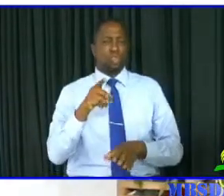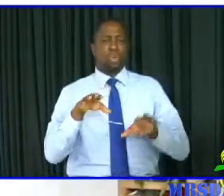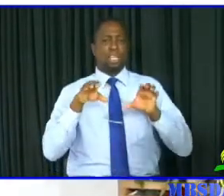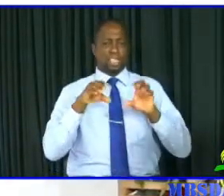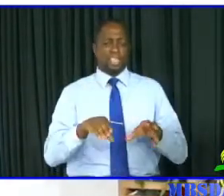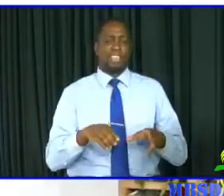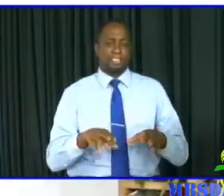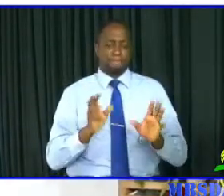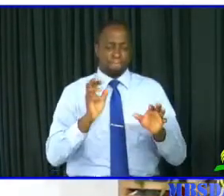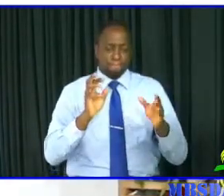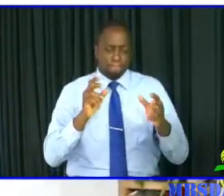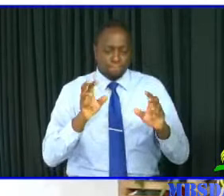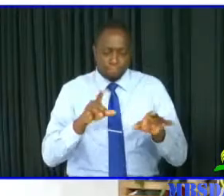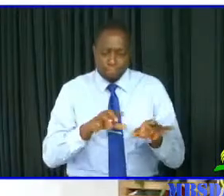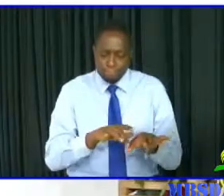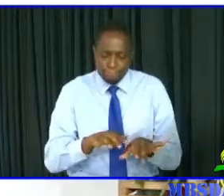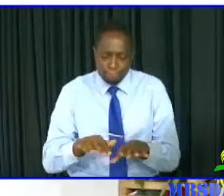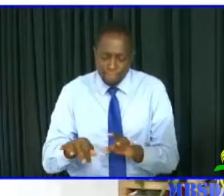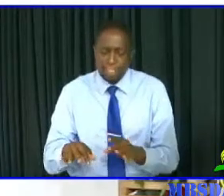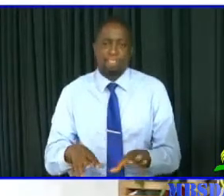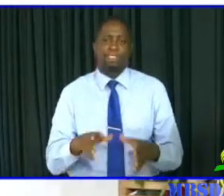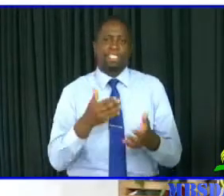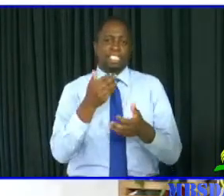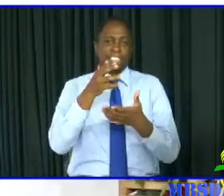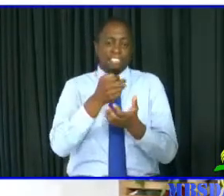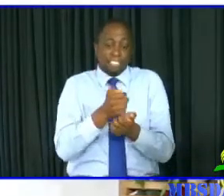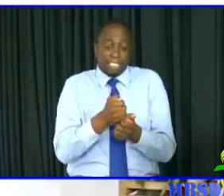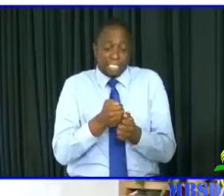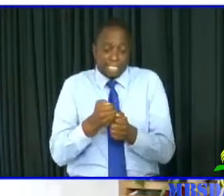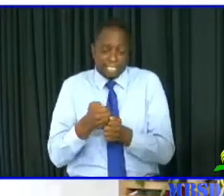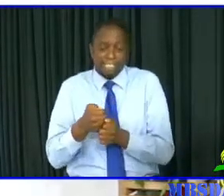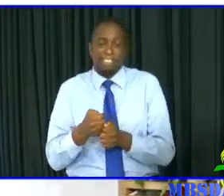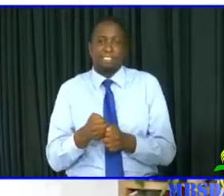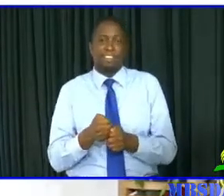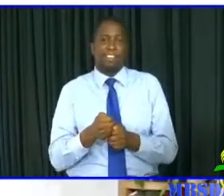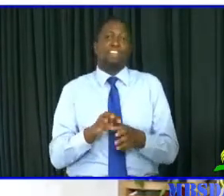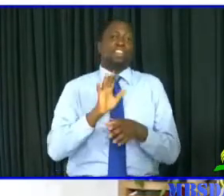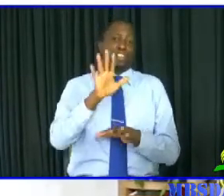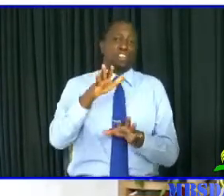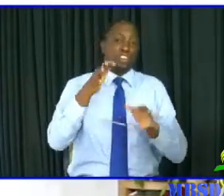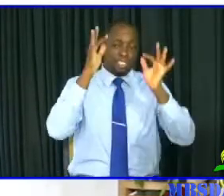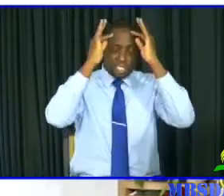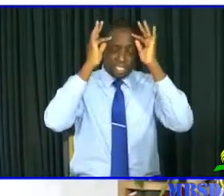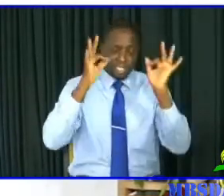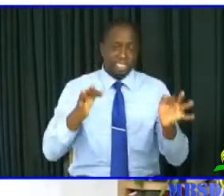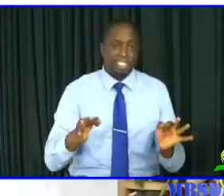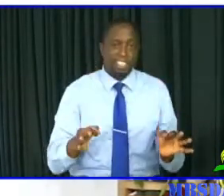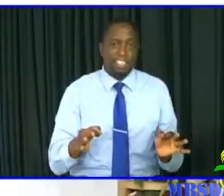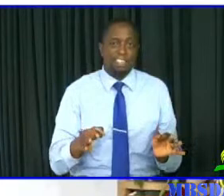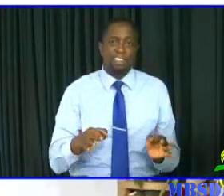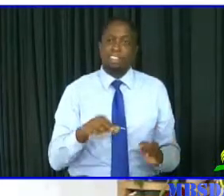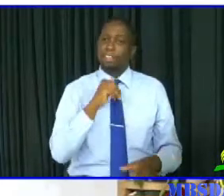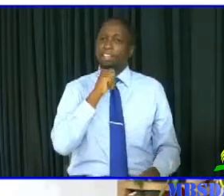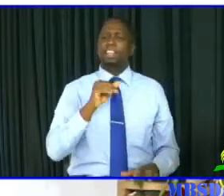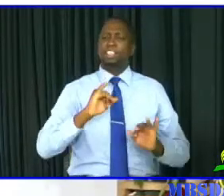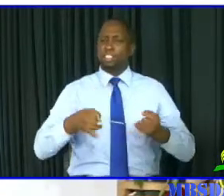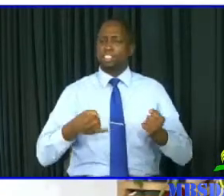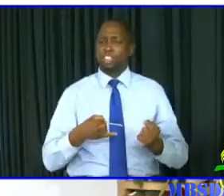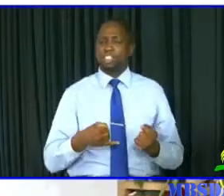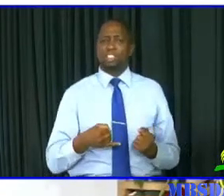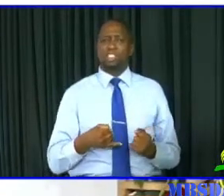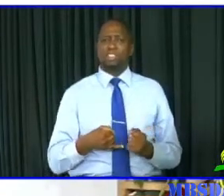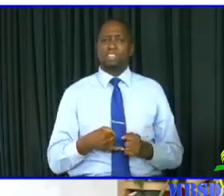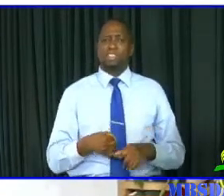sign up a pledge card. You can make a decision that will seal the deal for you, not just here